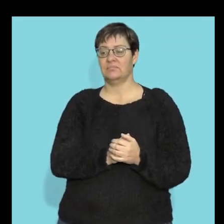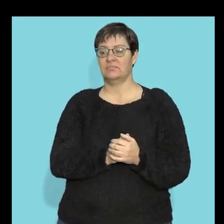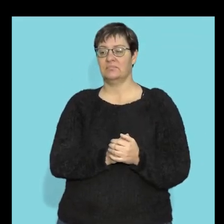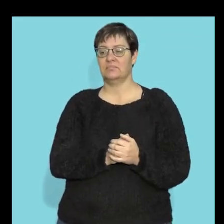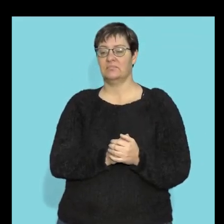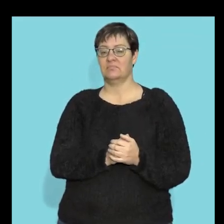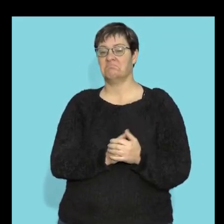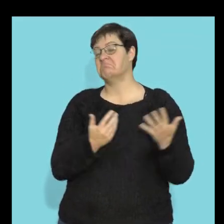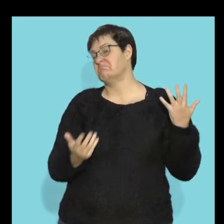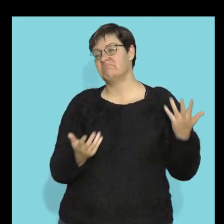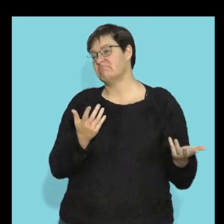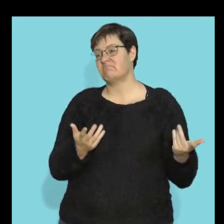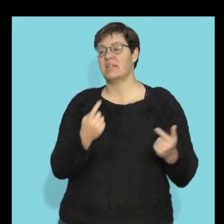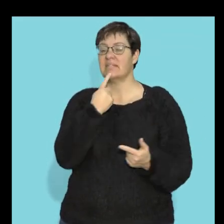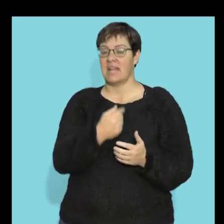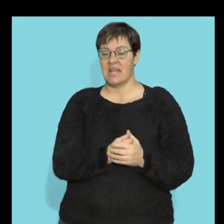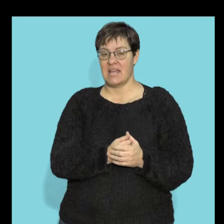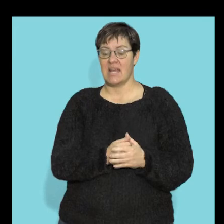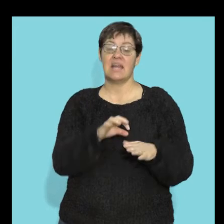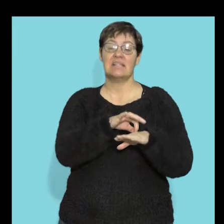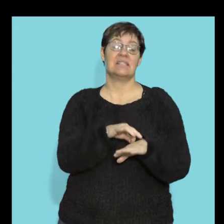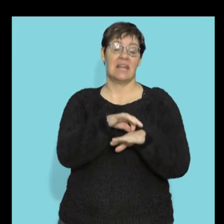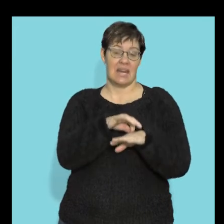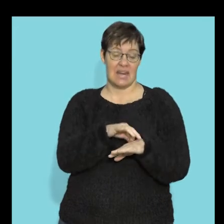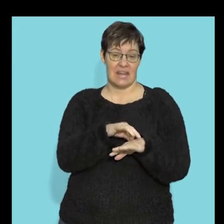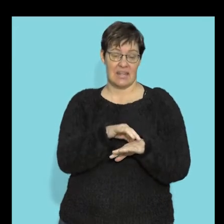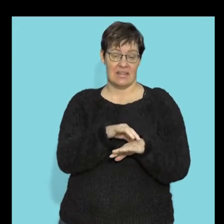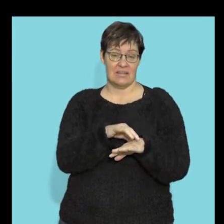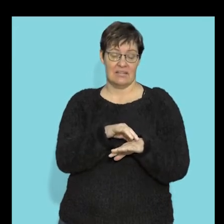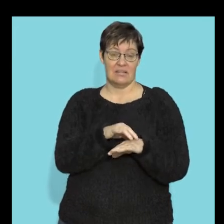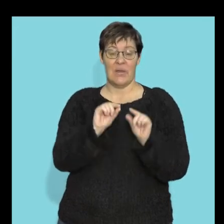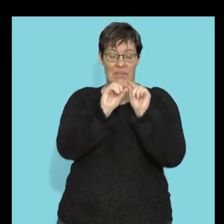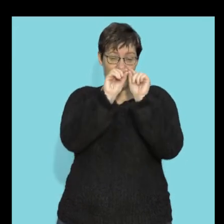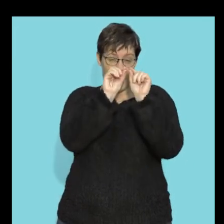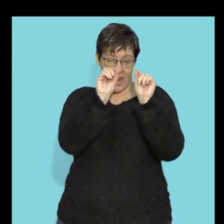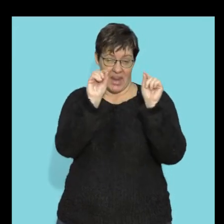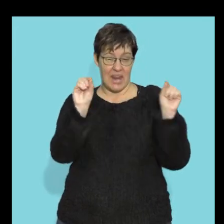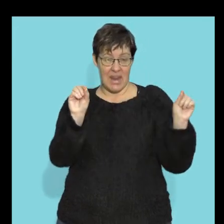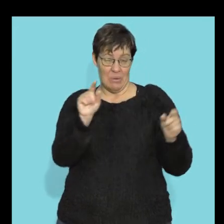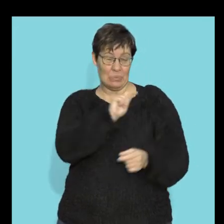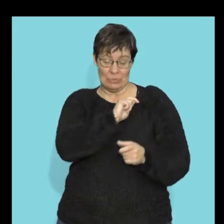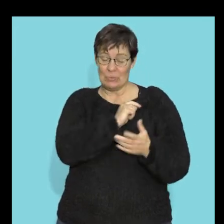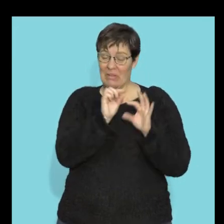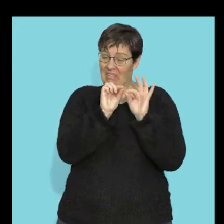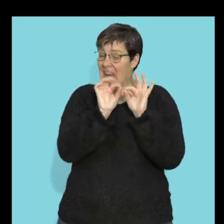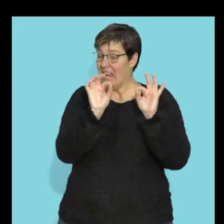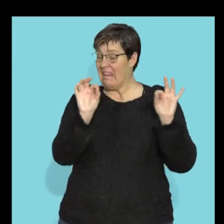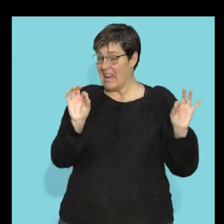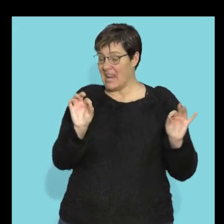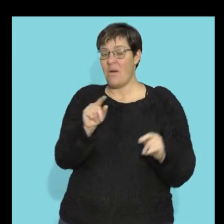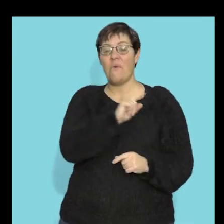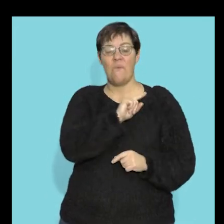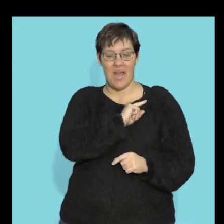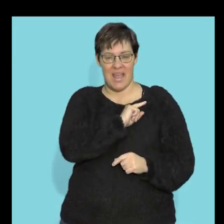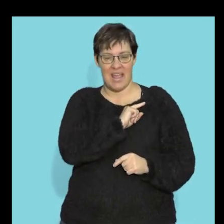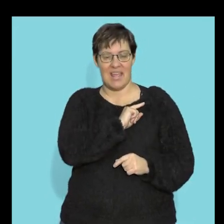Right, probably you could have also said that the skin is thin, because that's what it is. And what do we need? Because the